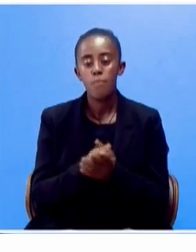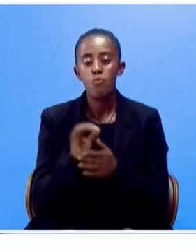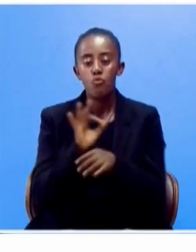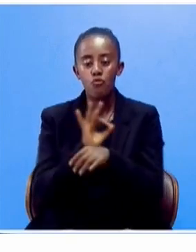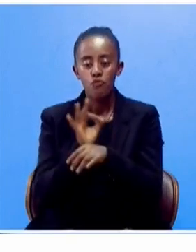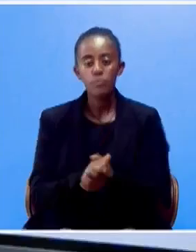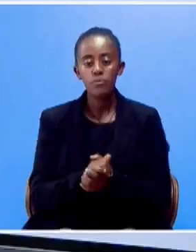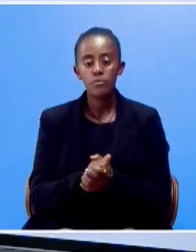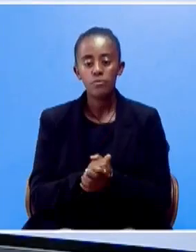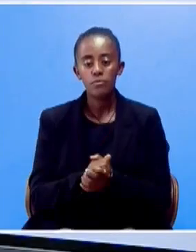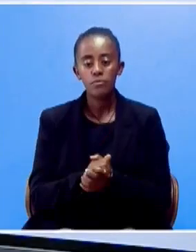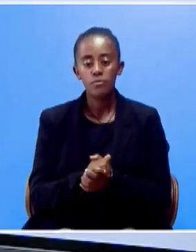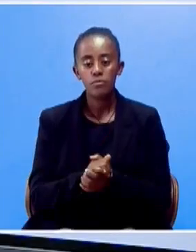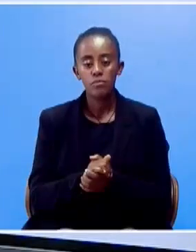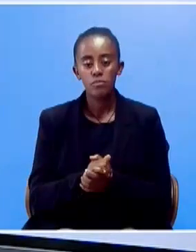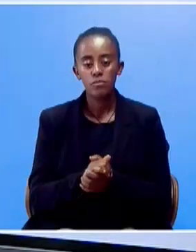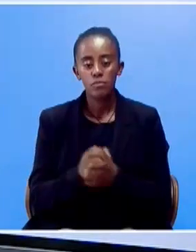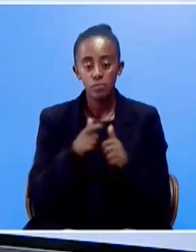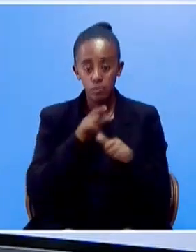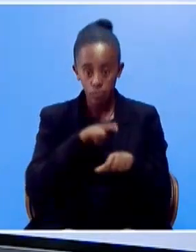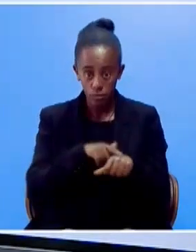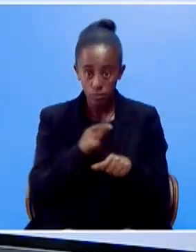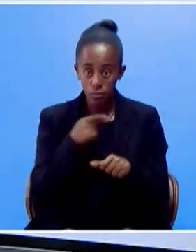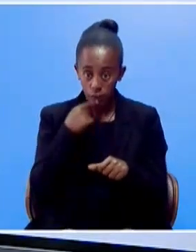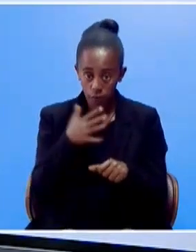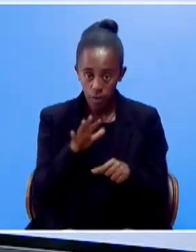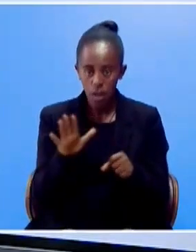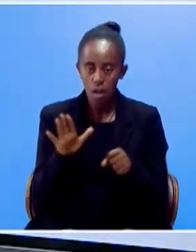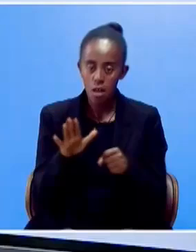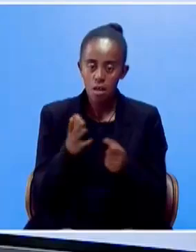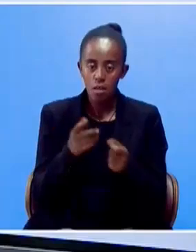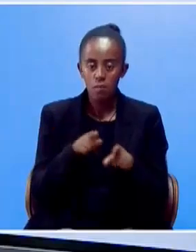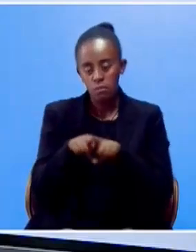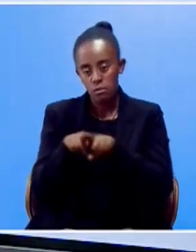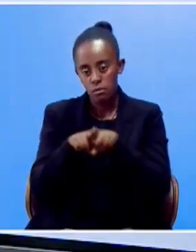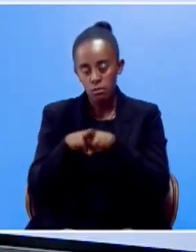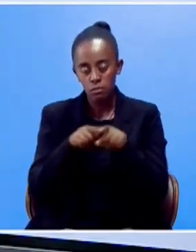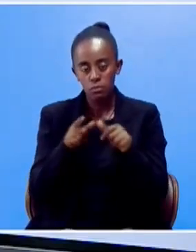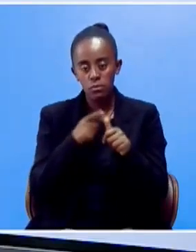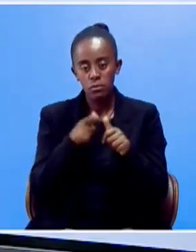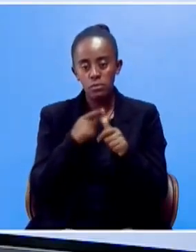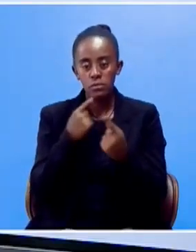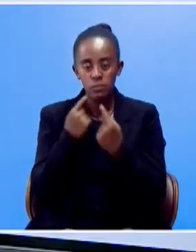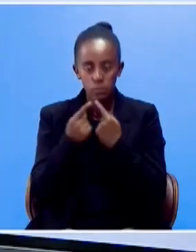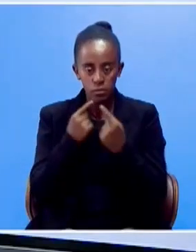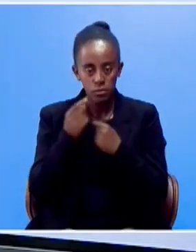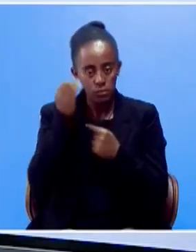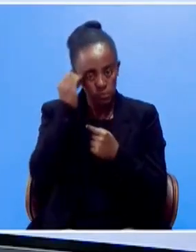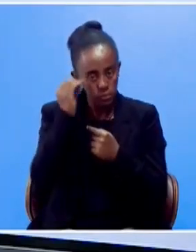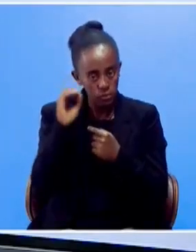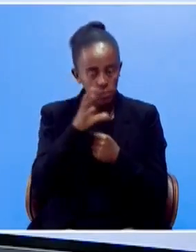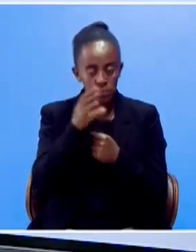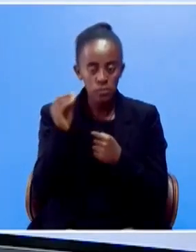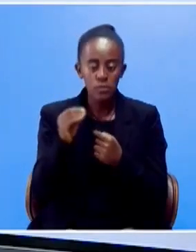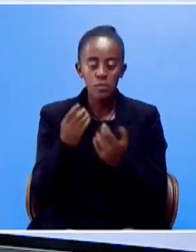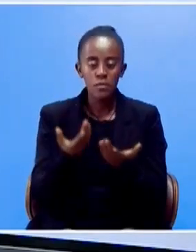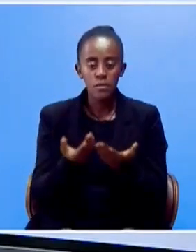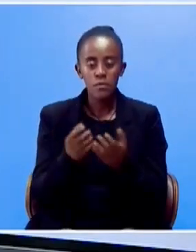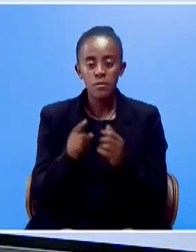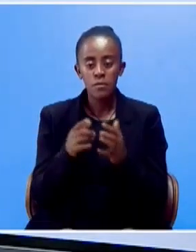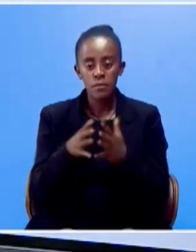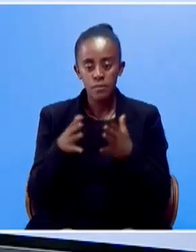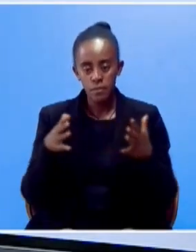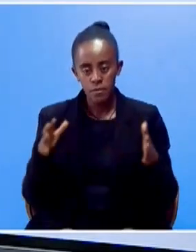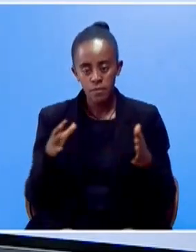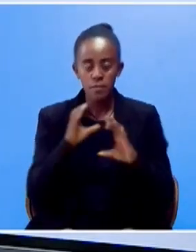movies. At first, I agree with the first speaker's opinion, and then I extend